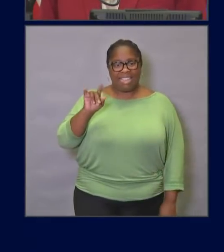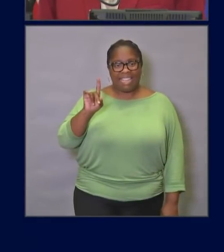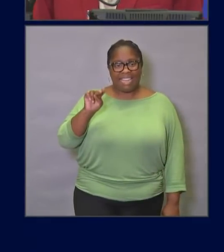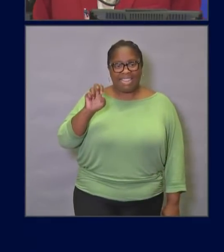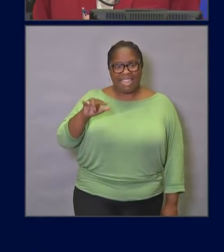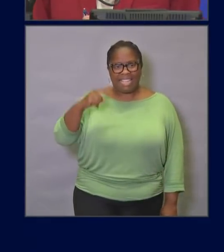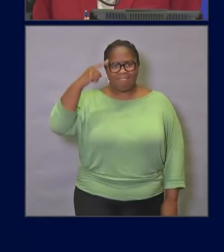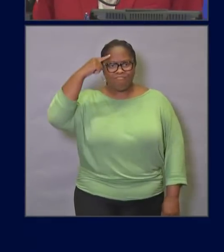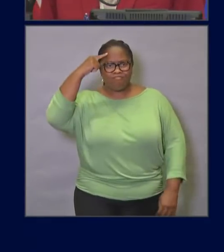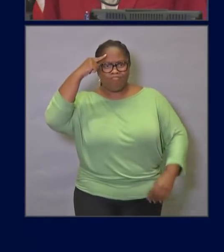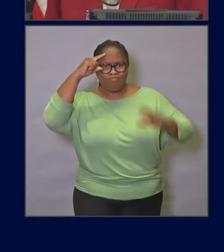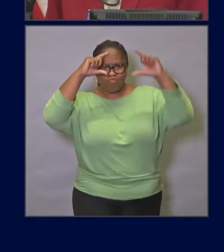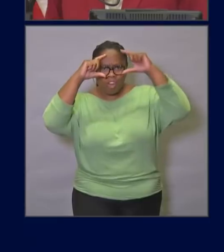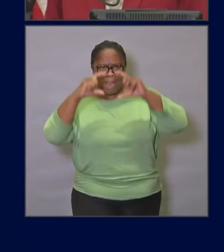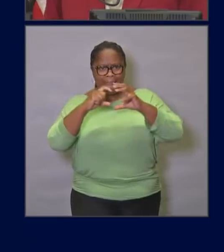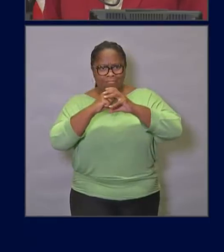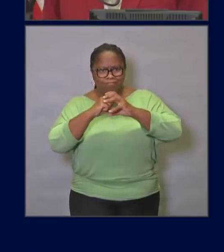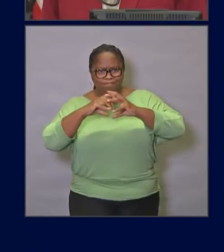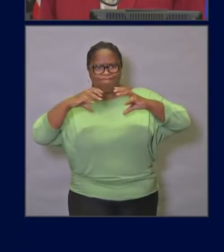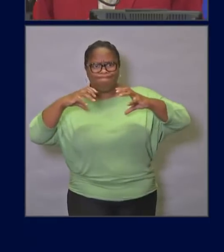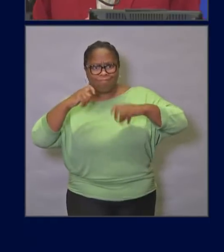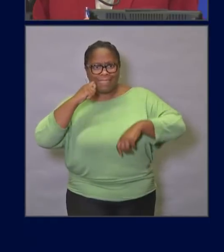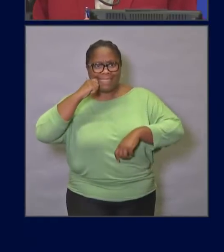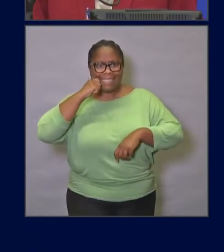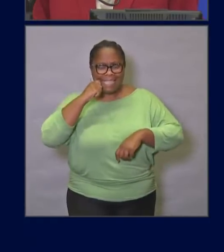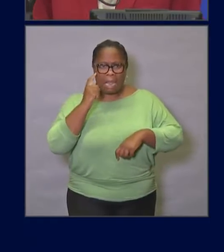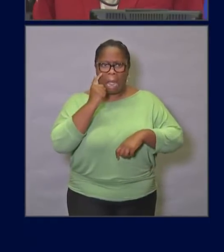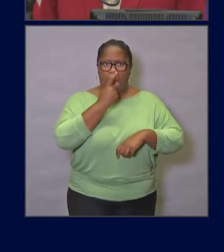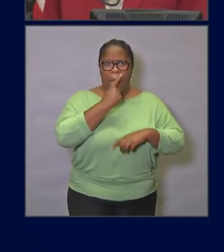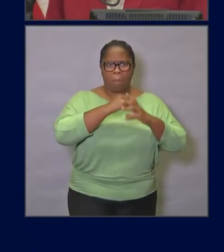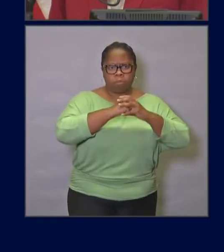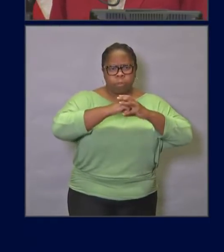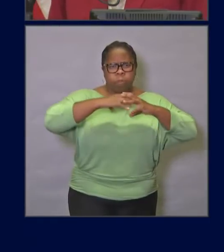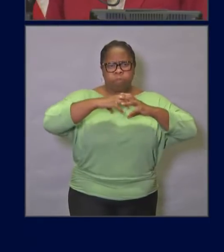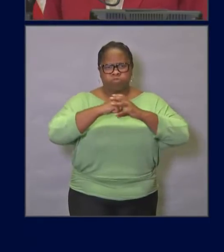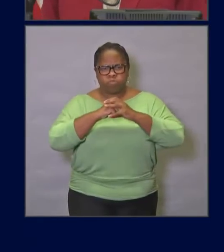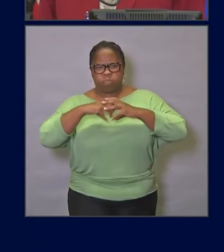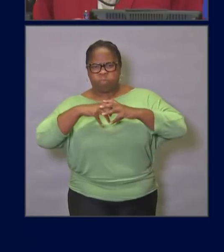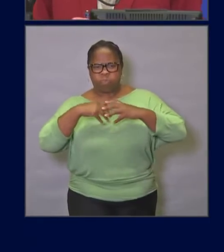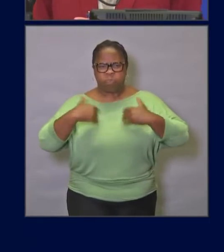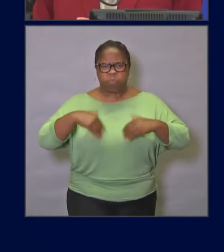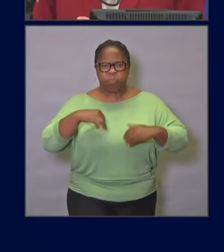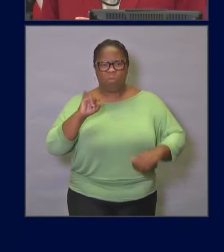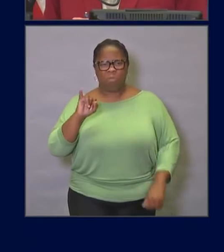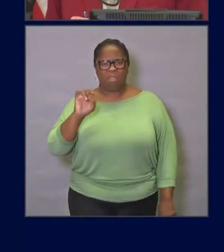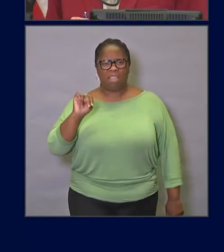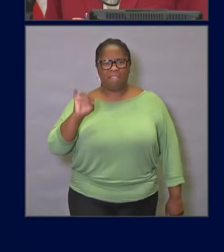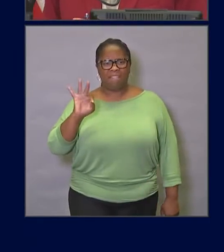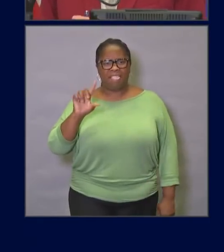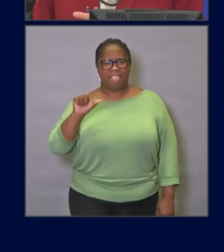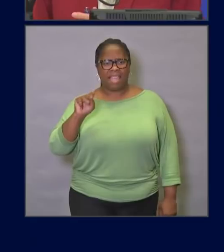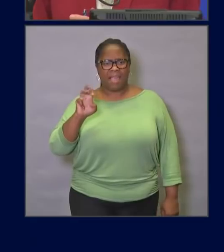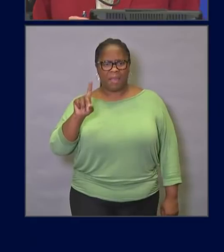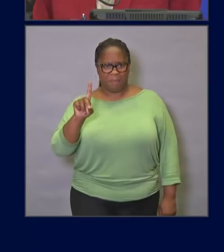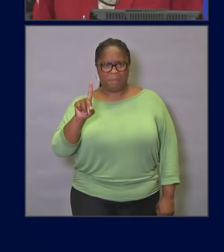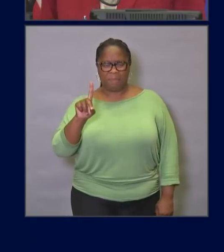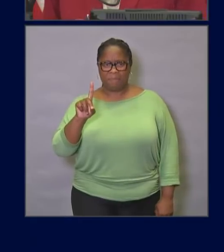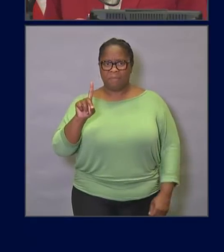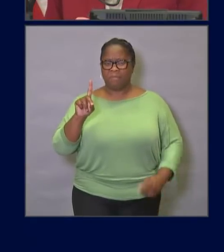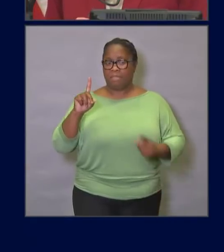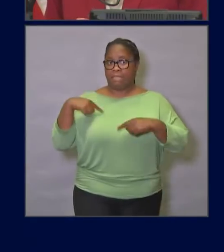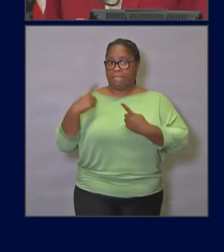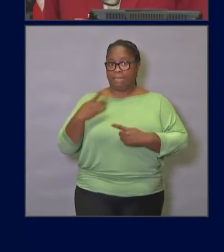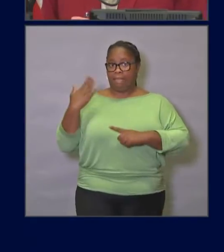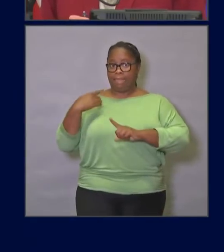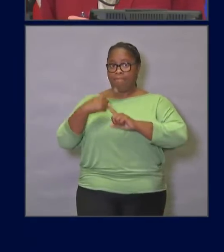do have one additional case to report since we last updated you earlier this month on the prevalence of this condition in